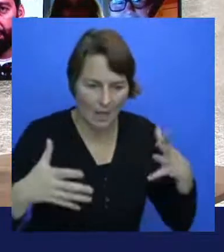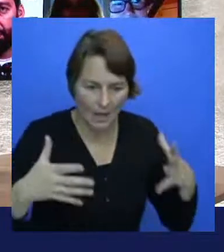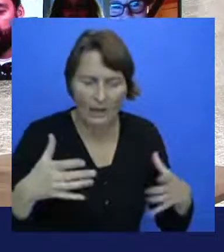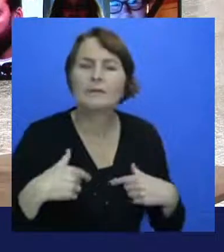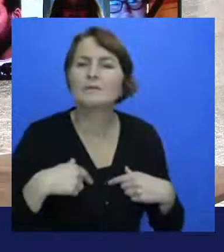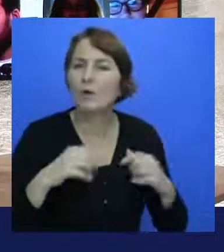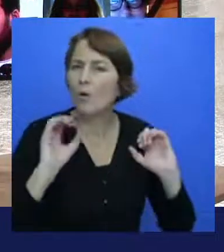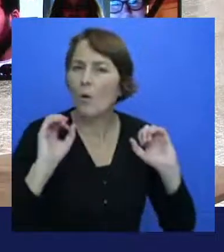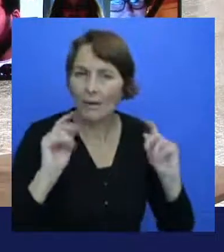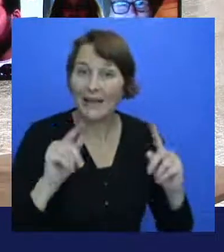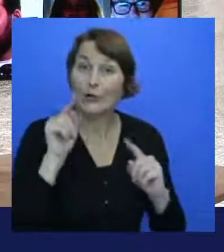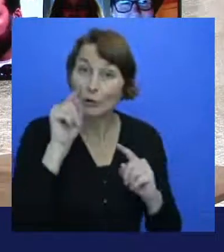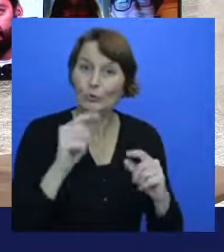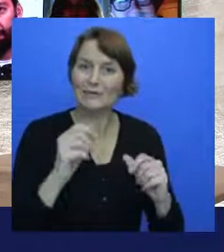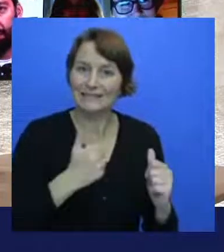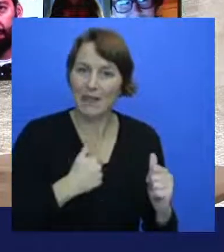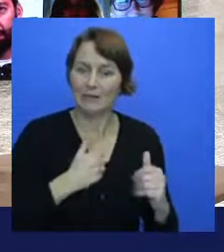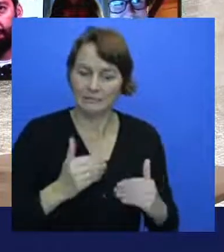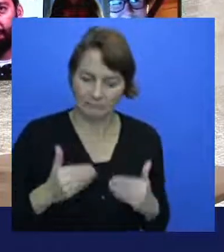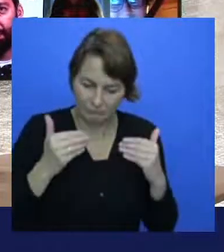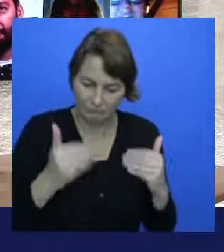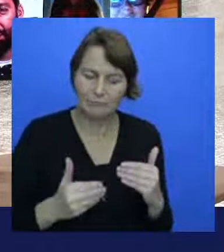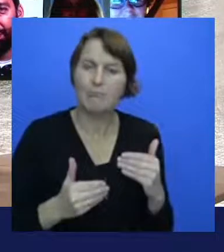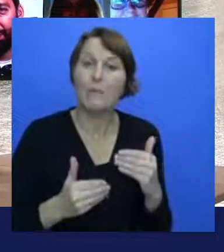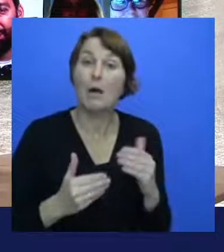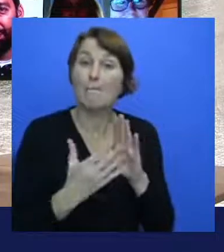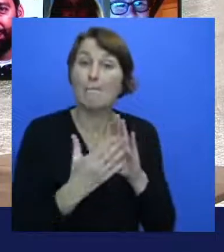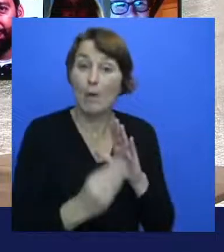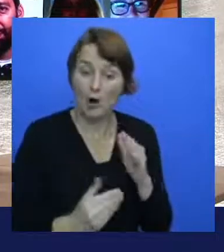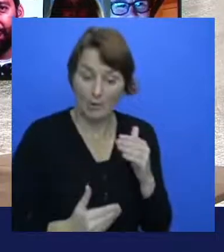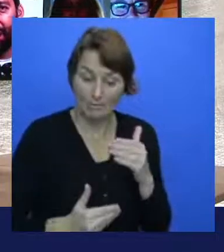and do your regression basics later on.